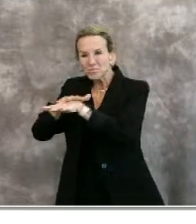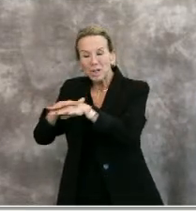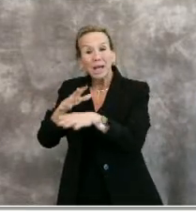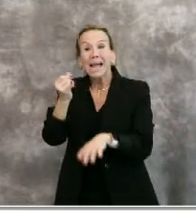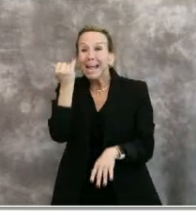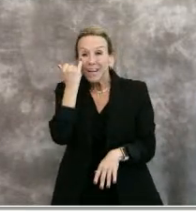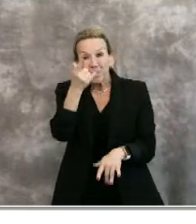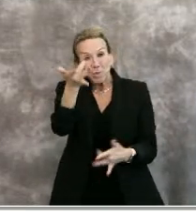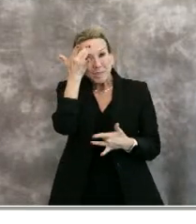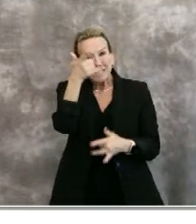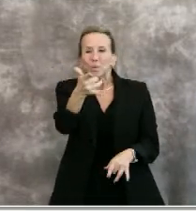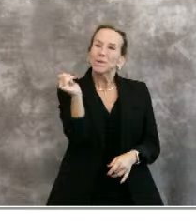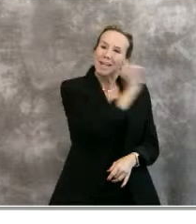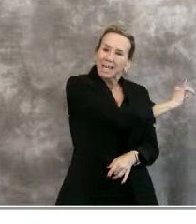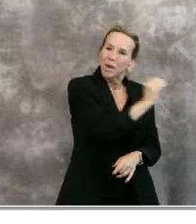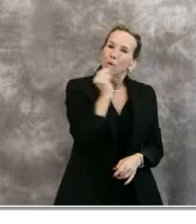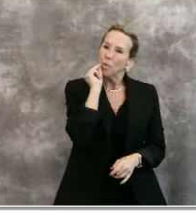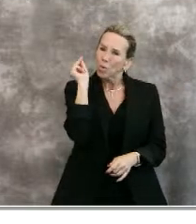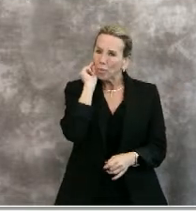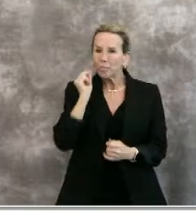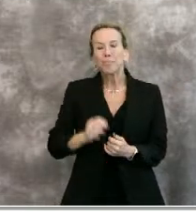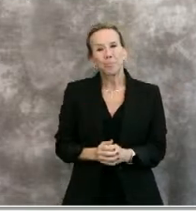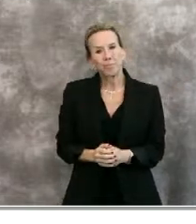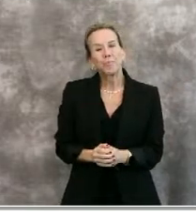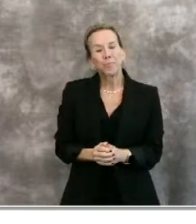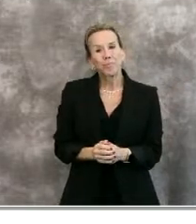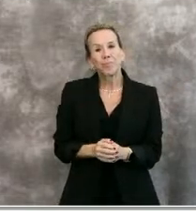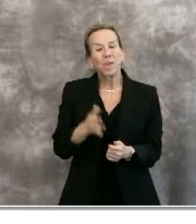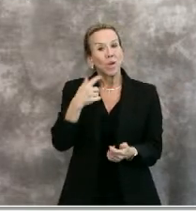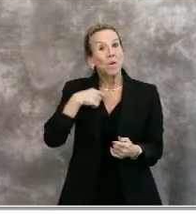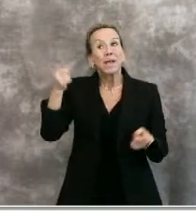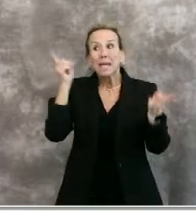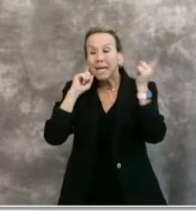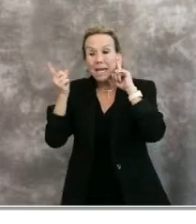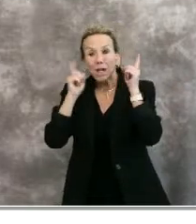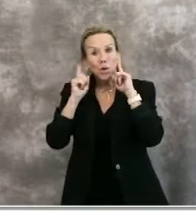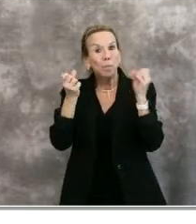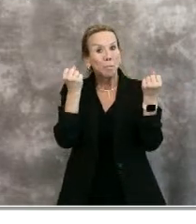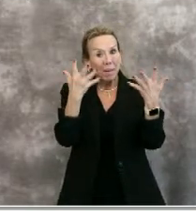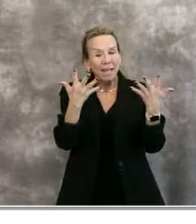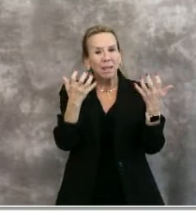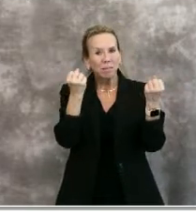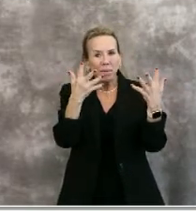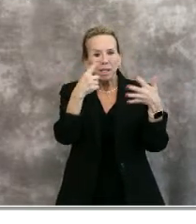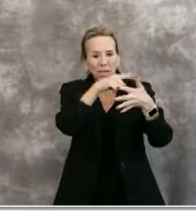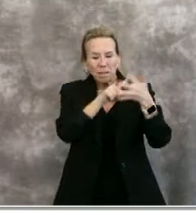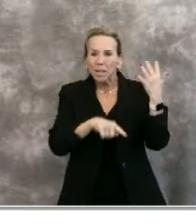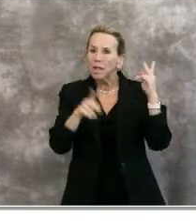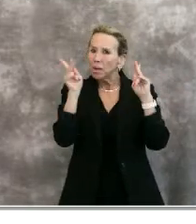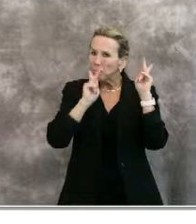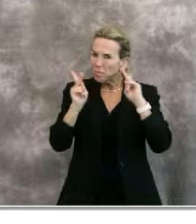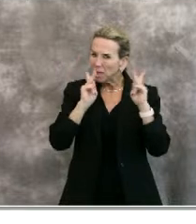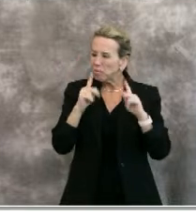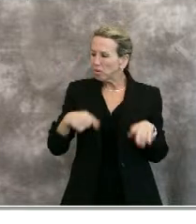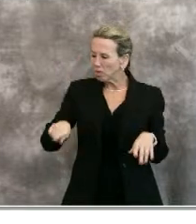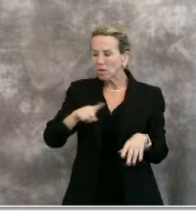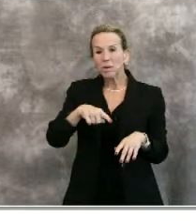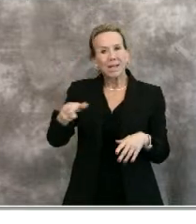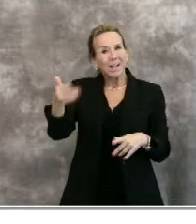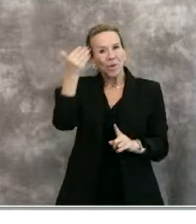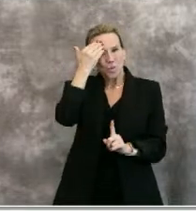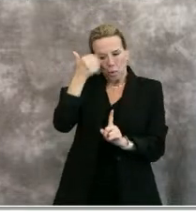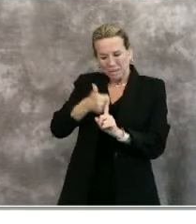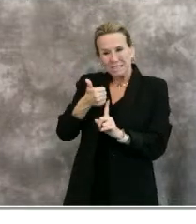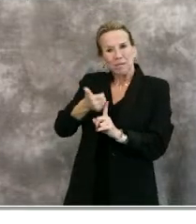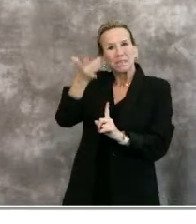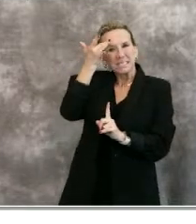sick. We have hear about many examples where people knowingly are ill,